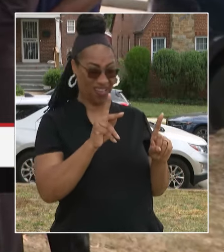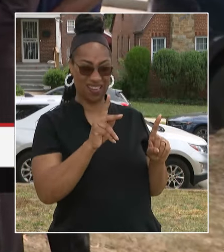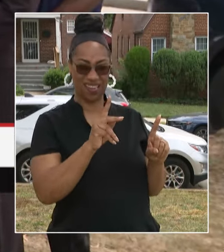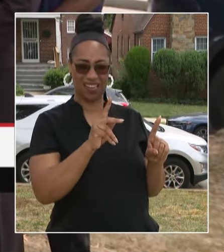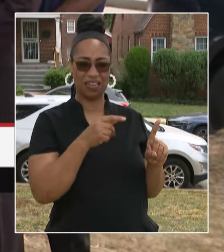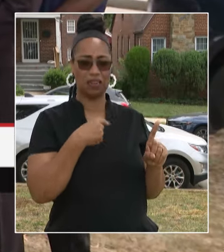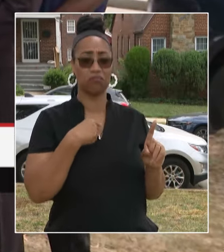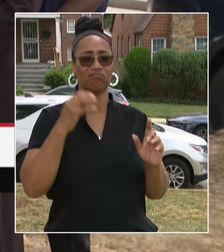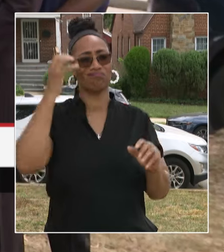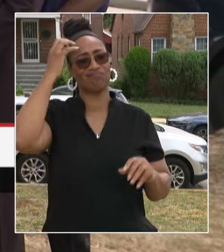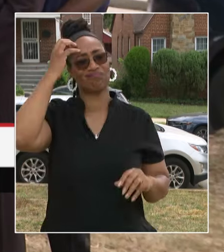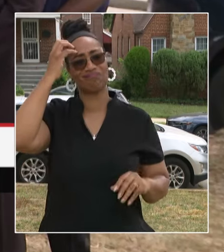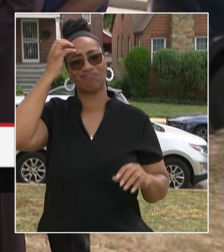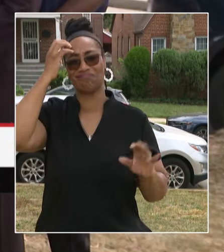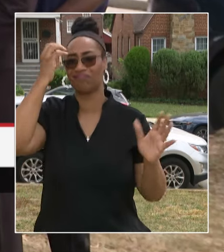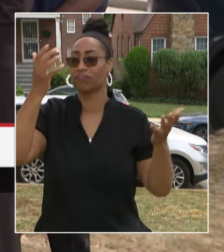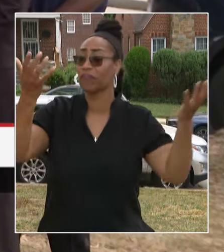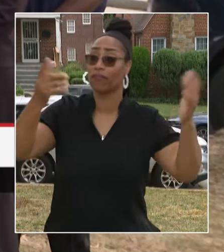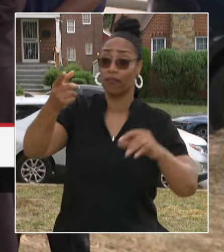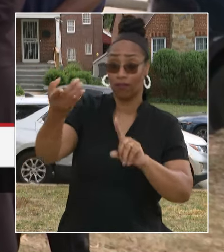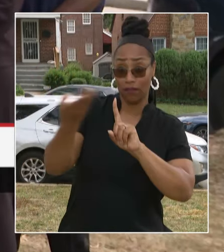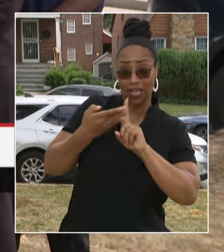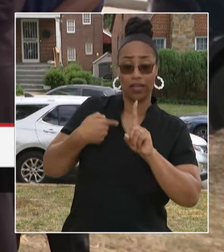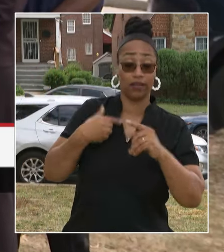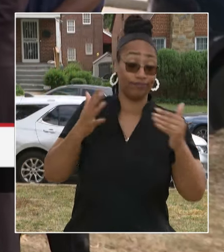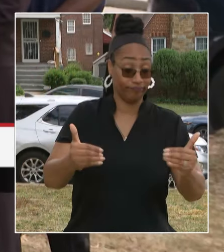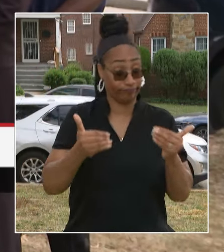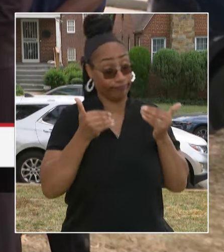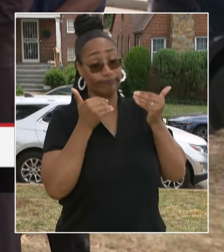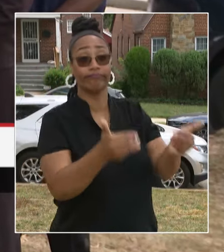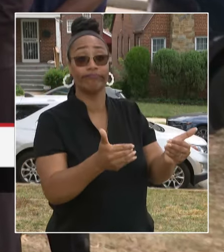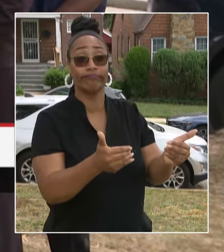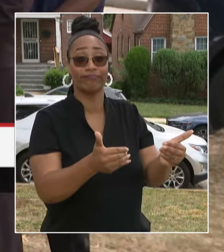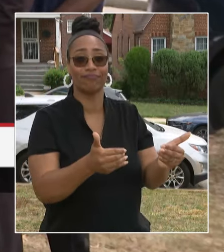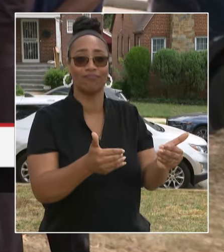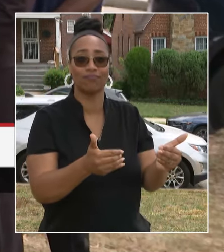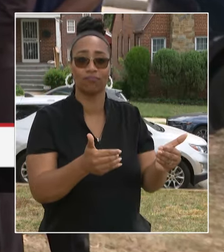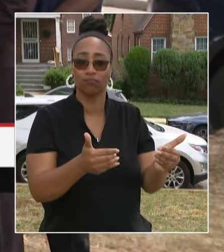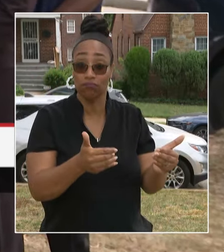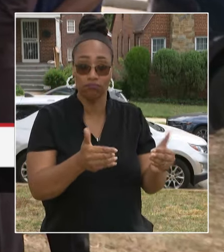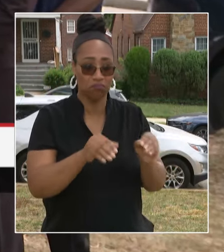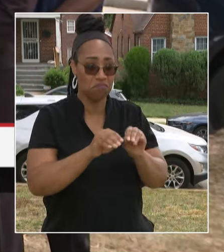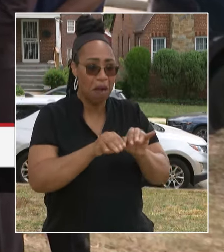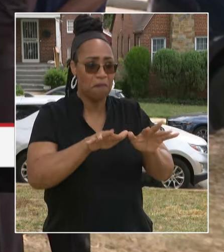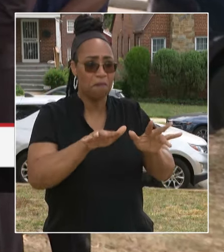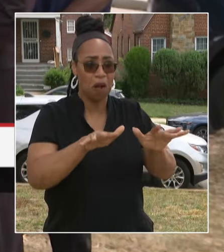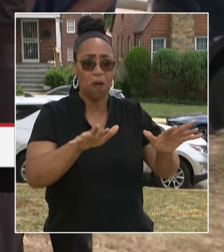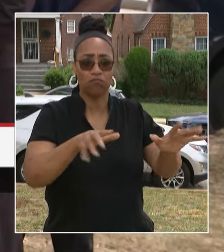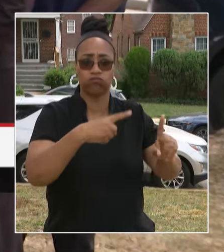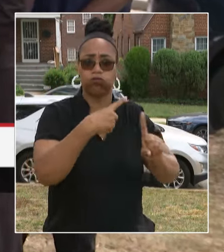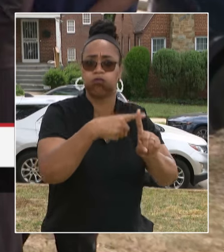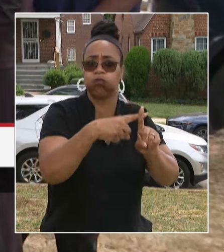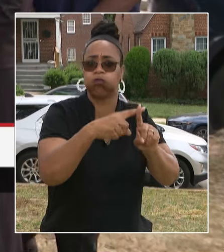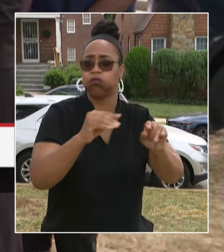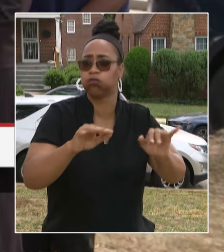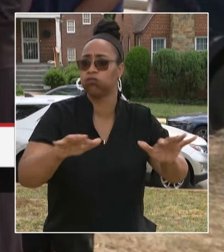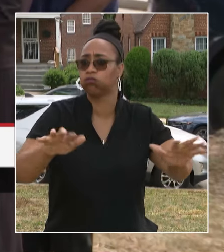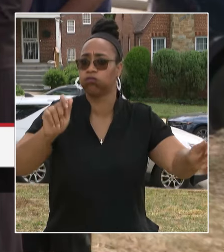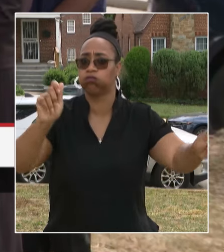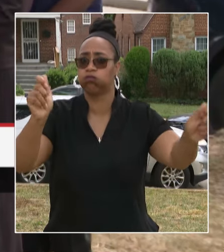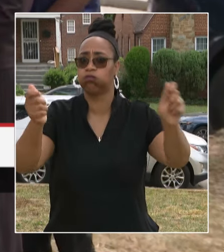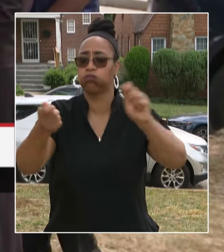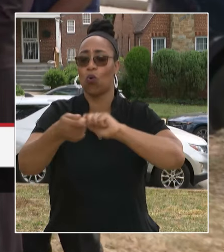engaged. From that, just to share with you the impact of what he was doing, just that, I ended up working for the District of Columbia